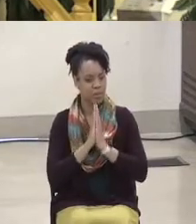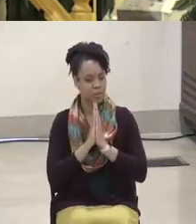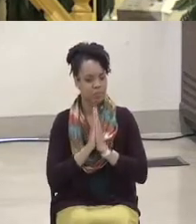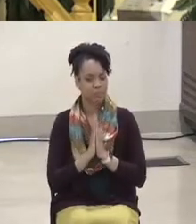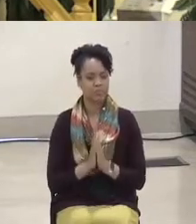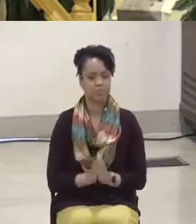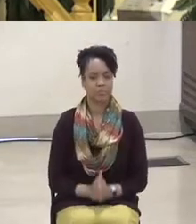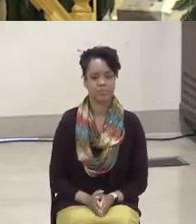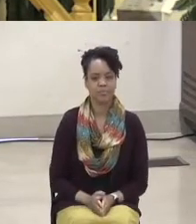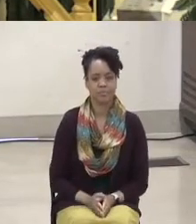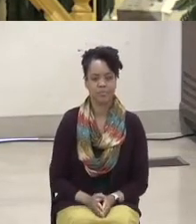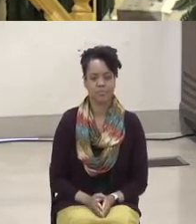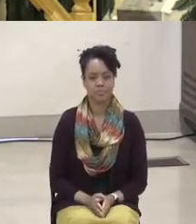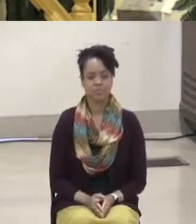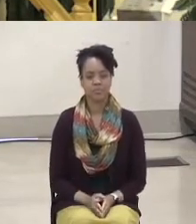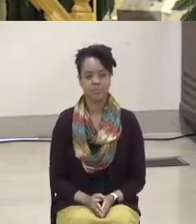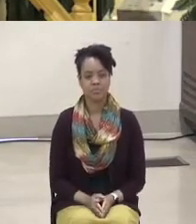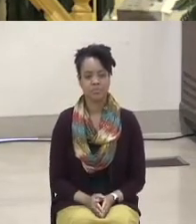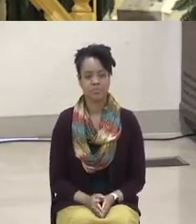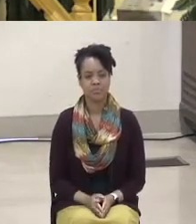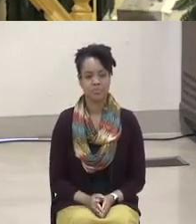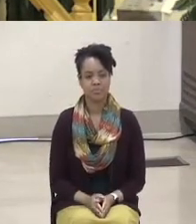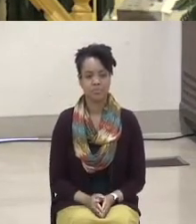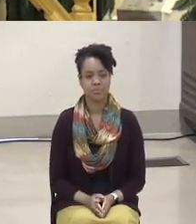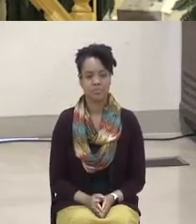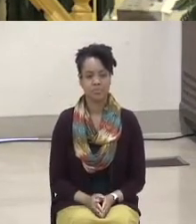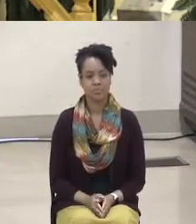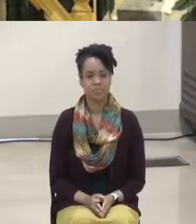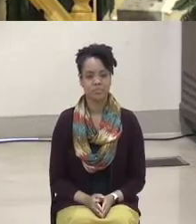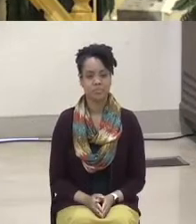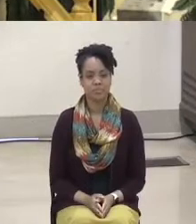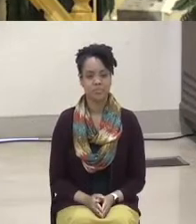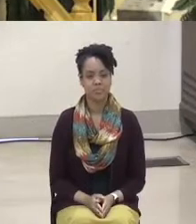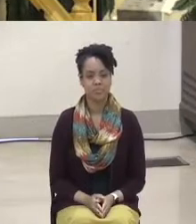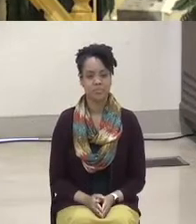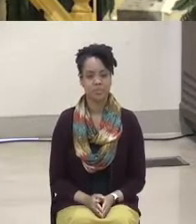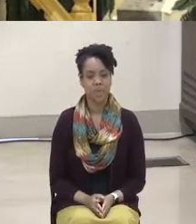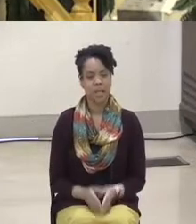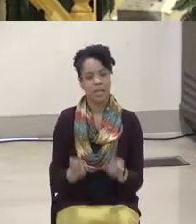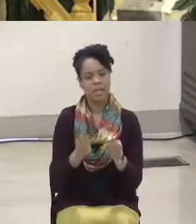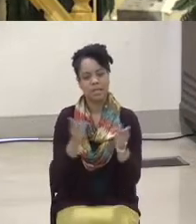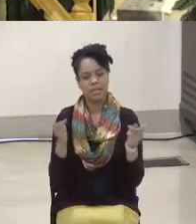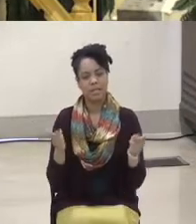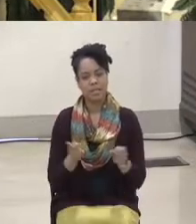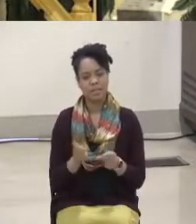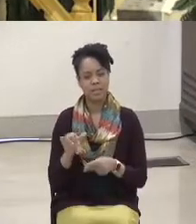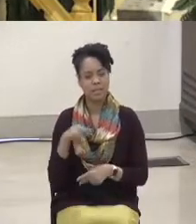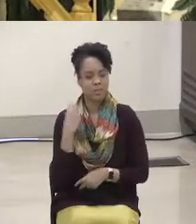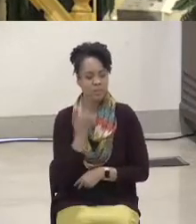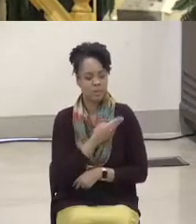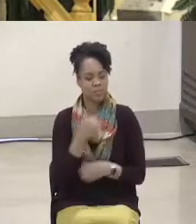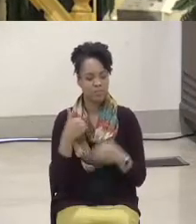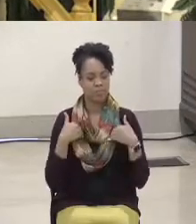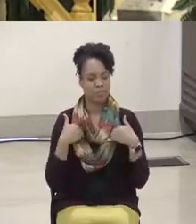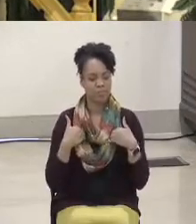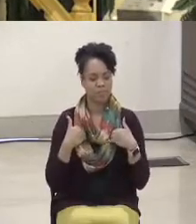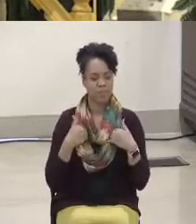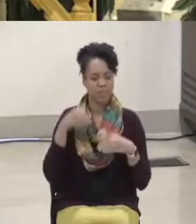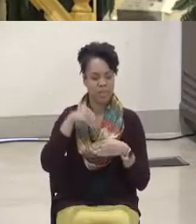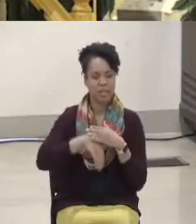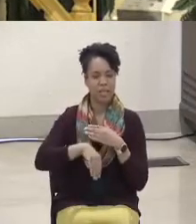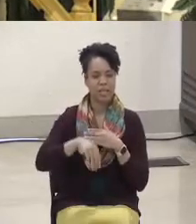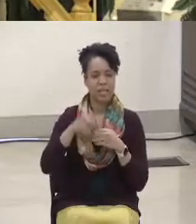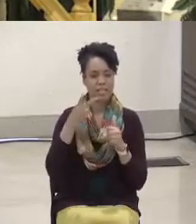Dios escuchara la oración de su pueblo. And the setting that we have here in 2 Chronicles